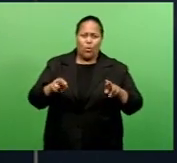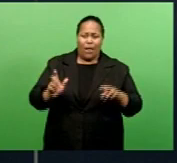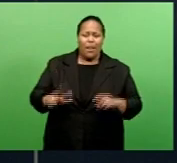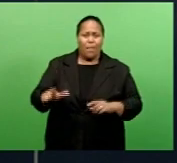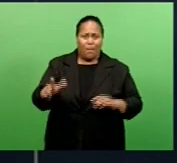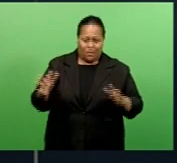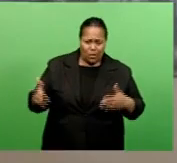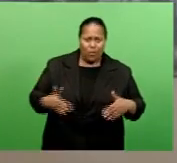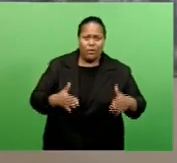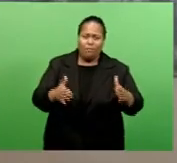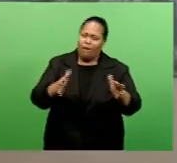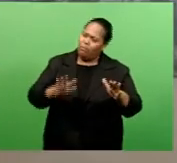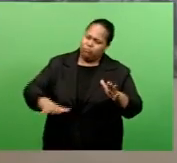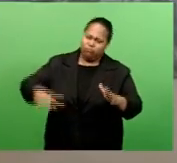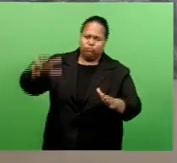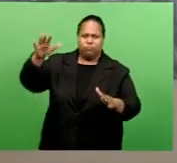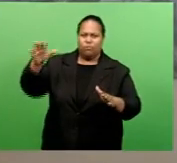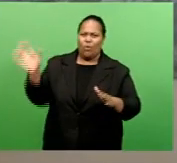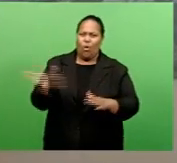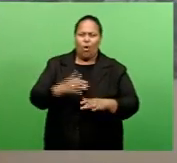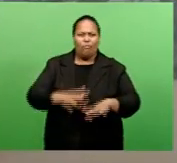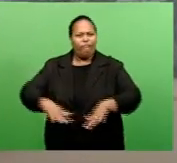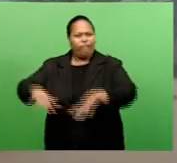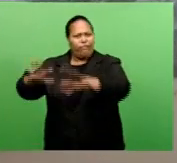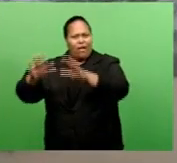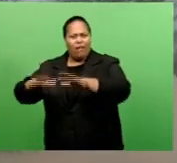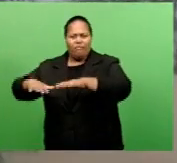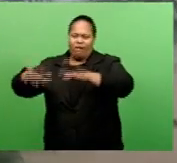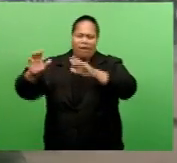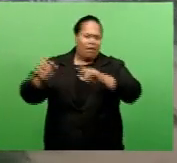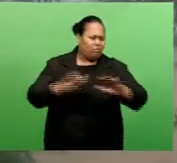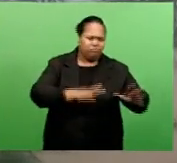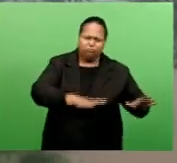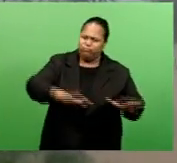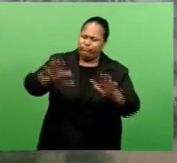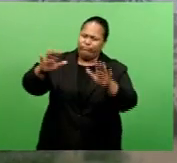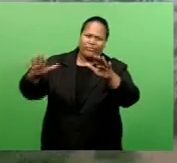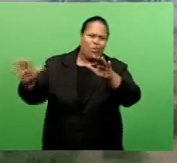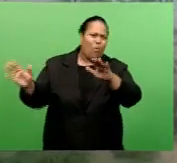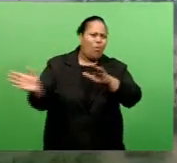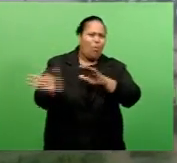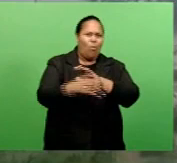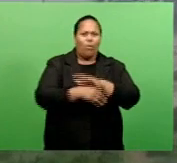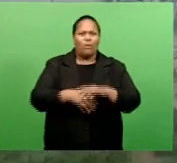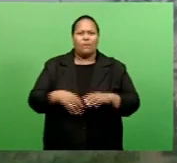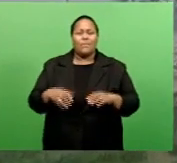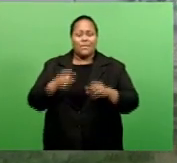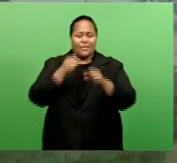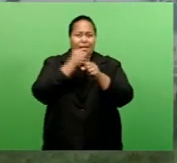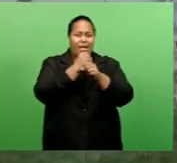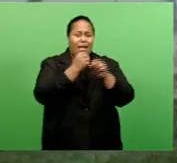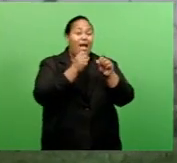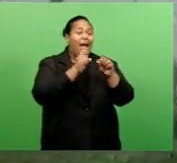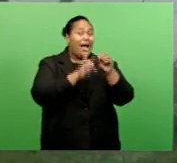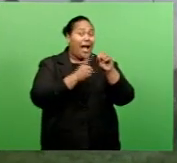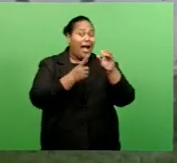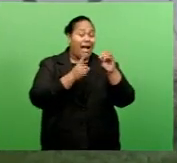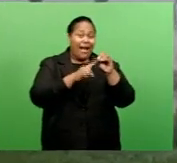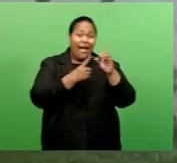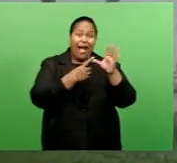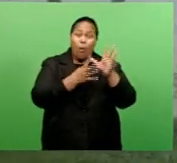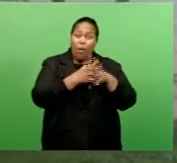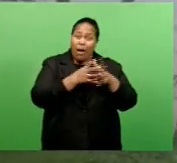under flood waters. Wulobi is also flooded after the Ngawa River burst its banks. Flood waters also